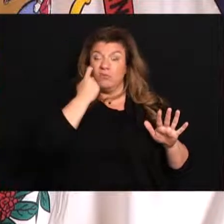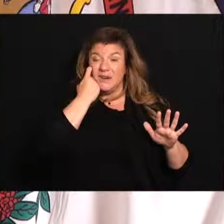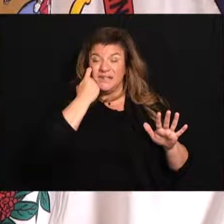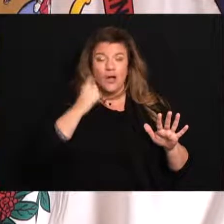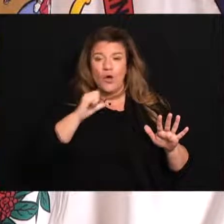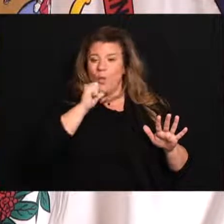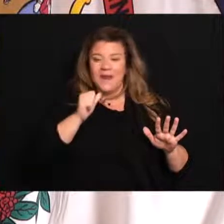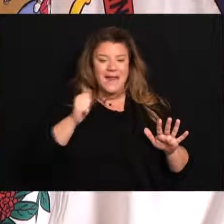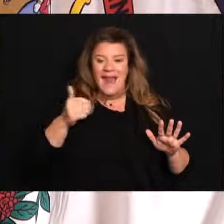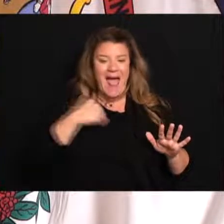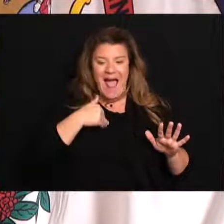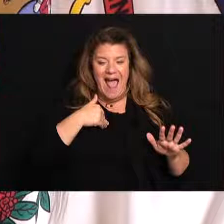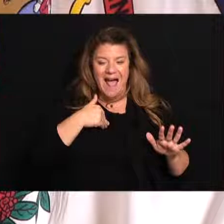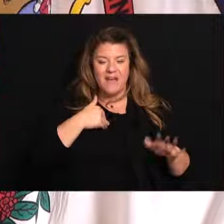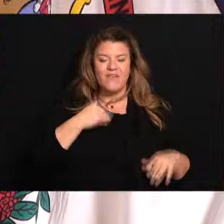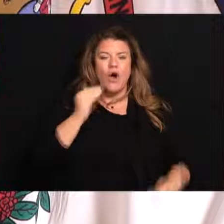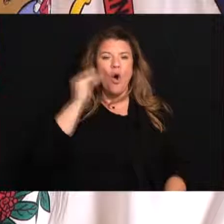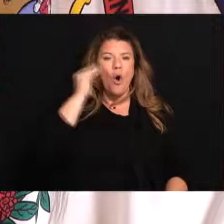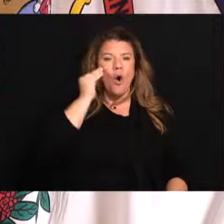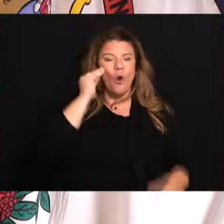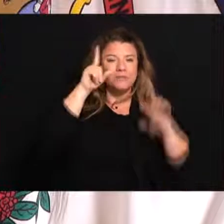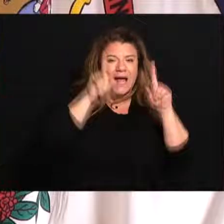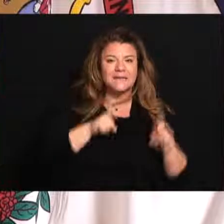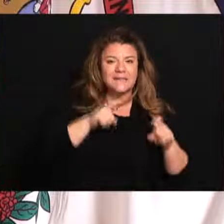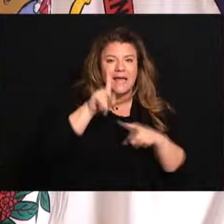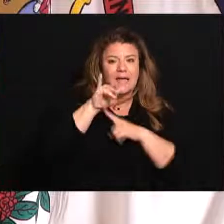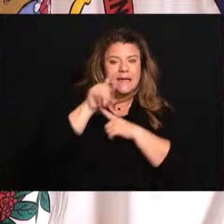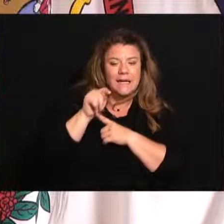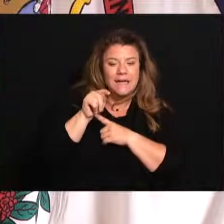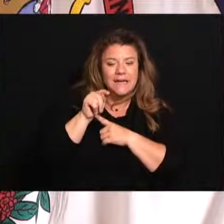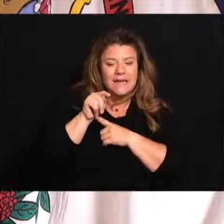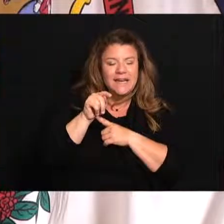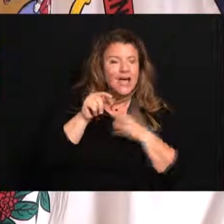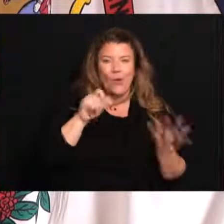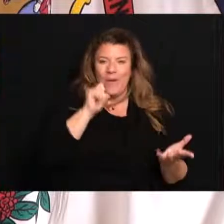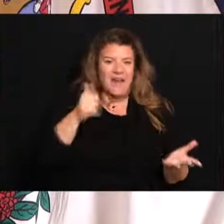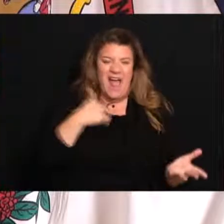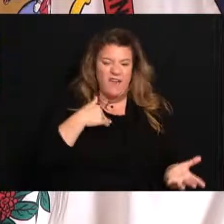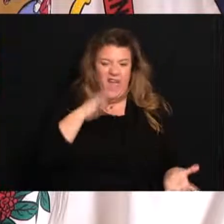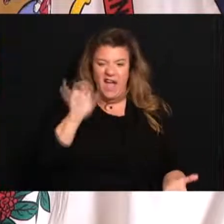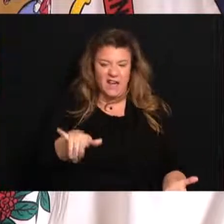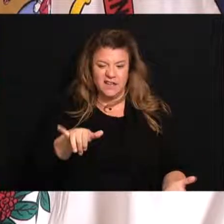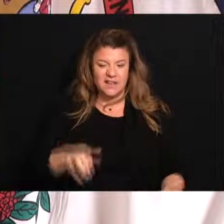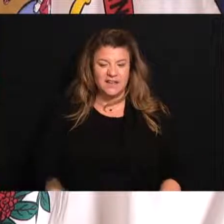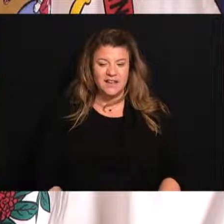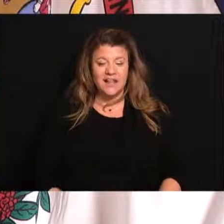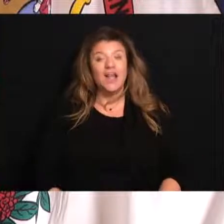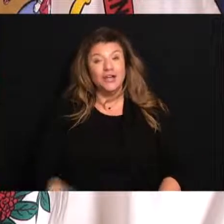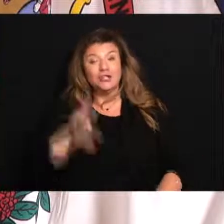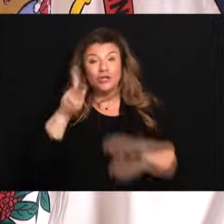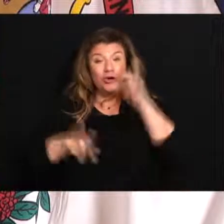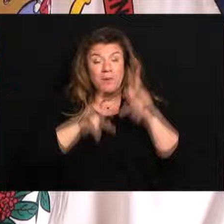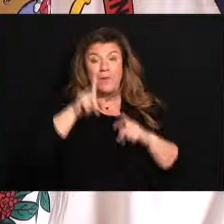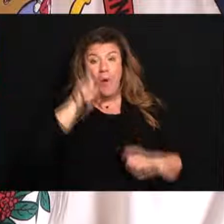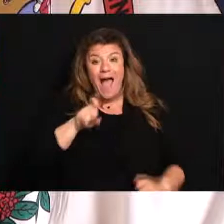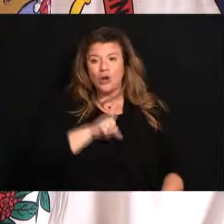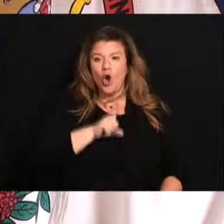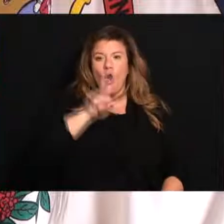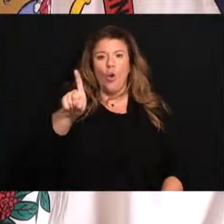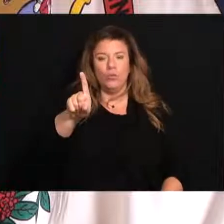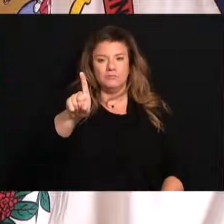such a thing as a home test kit, did we? We didn't have that. So people had to go